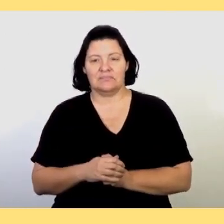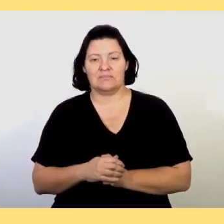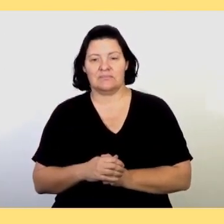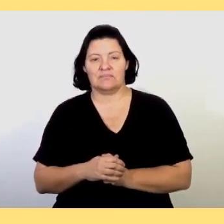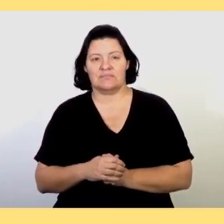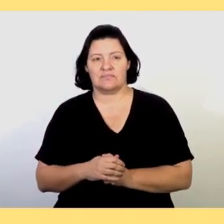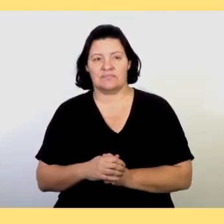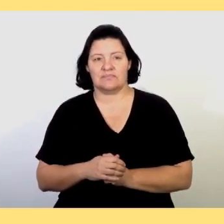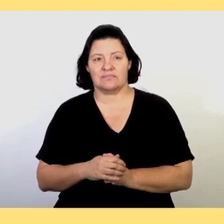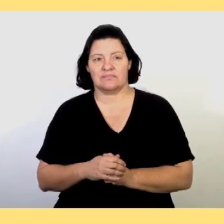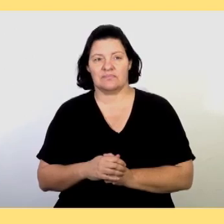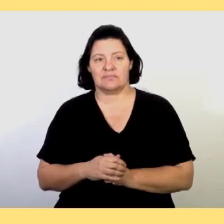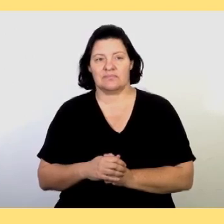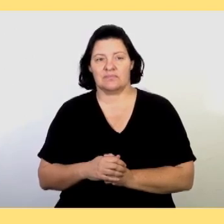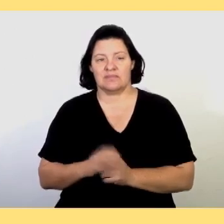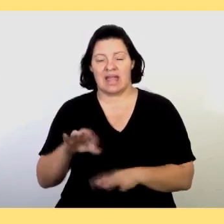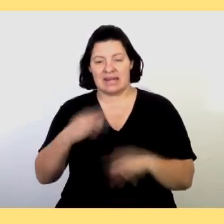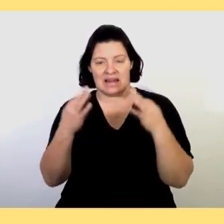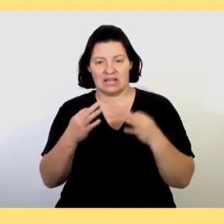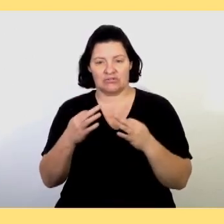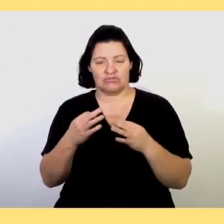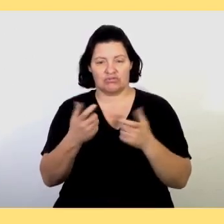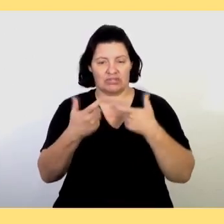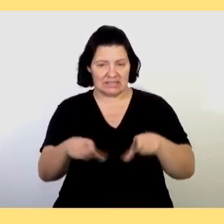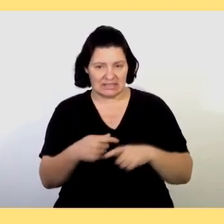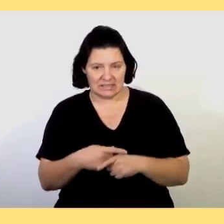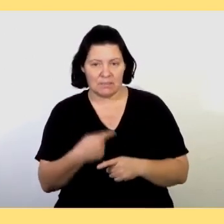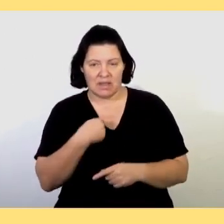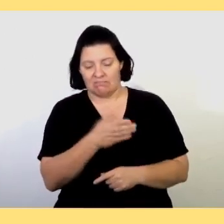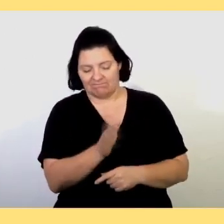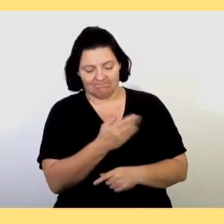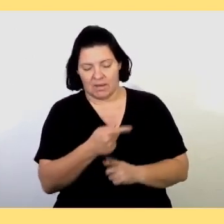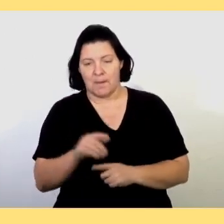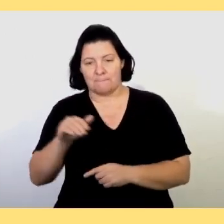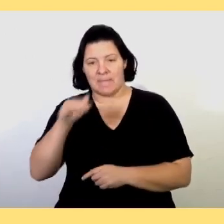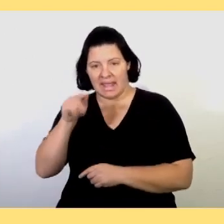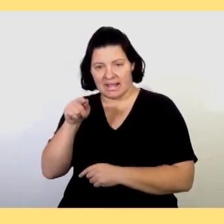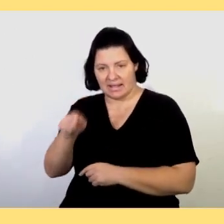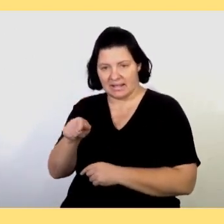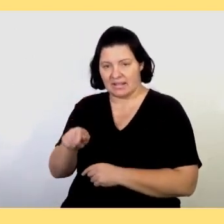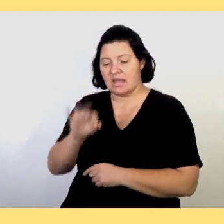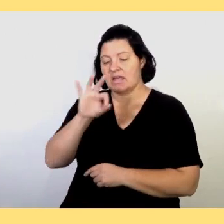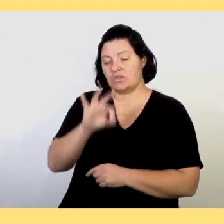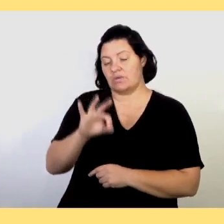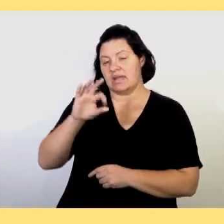Michael. And then I'm not going to write it in the analysis of receipts. I'm going to come now to my bank, which is